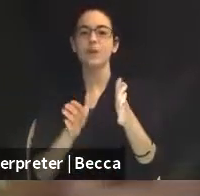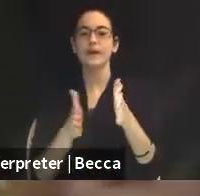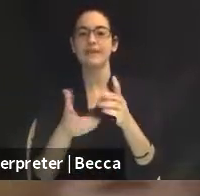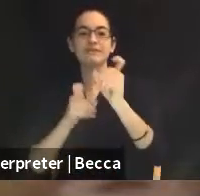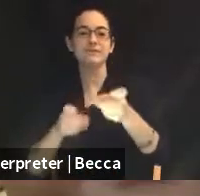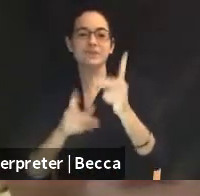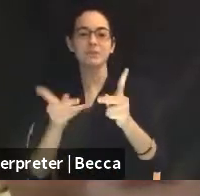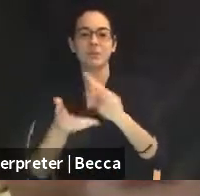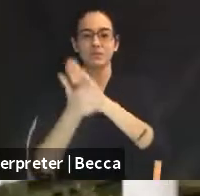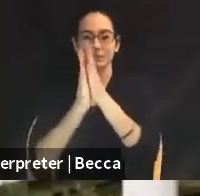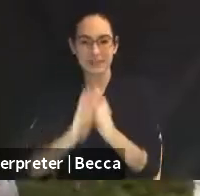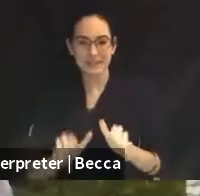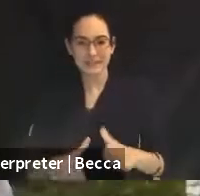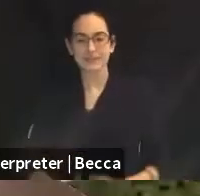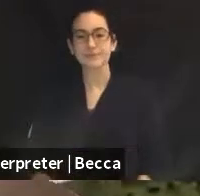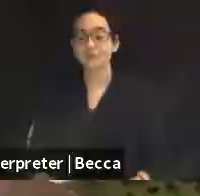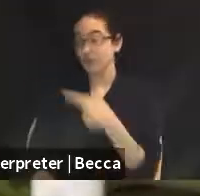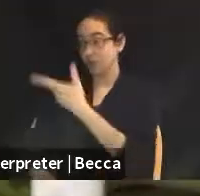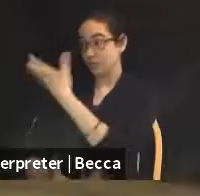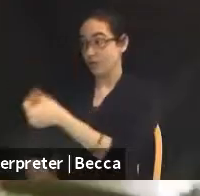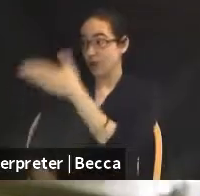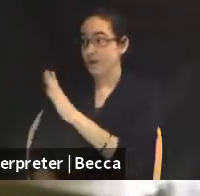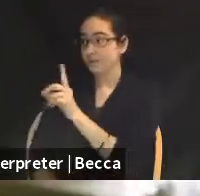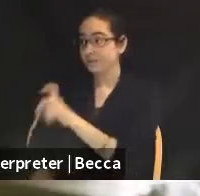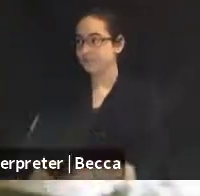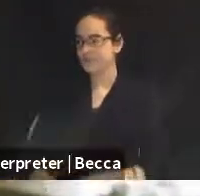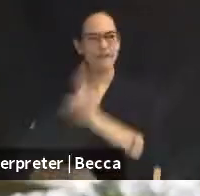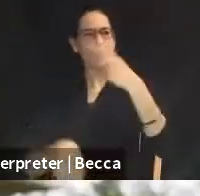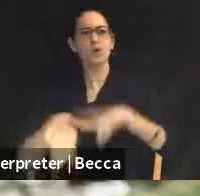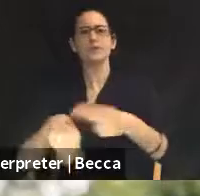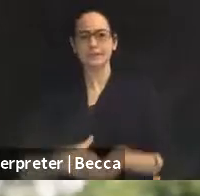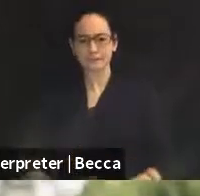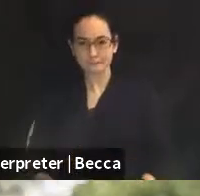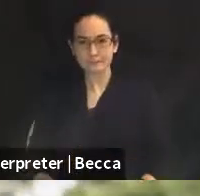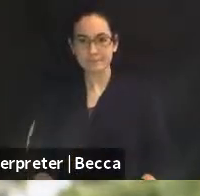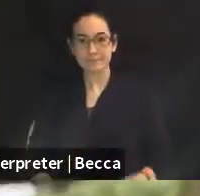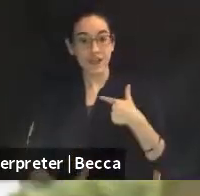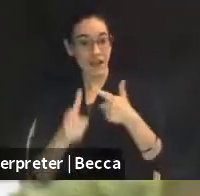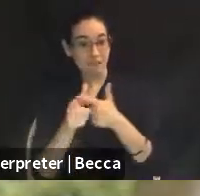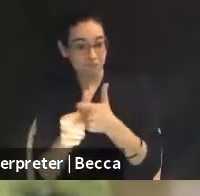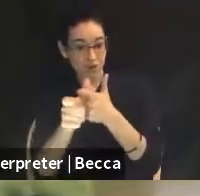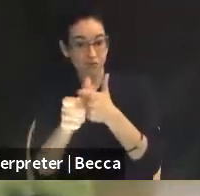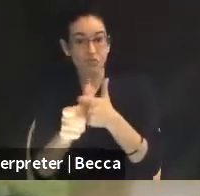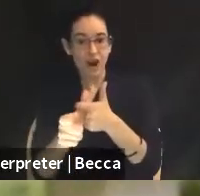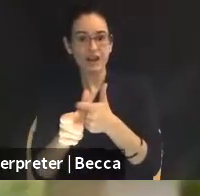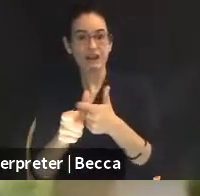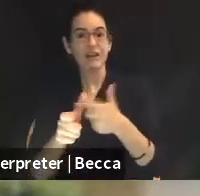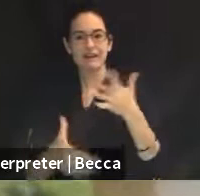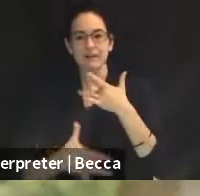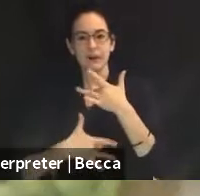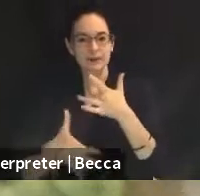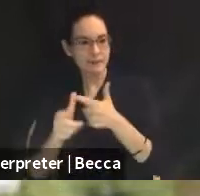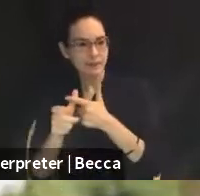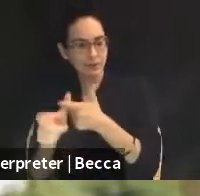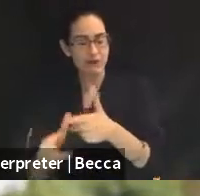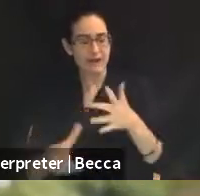like condemnation. Do you trust God? Of course. Yeah. I'm a runner, and that's what I normally tap into when I feel like I need to